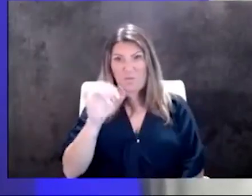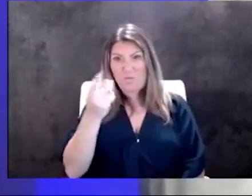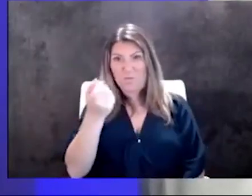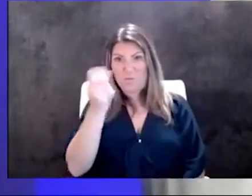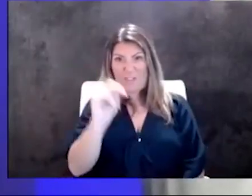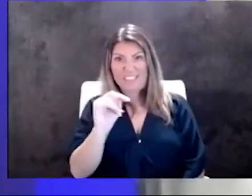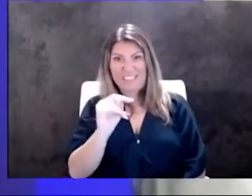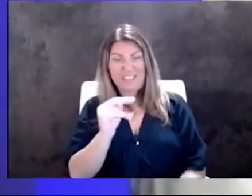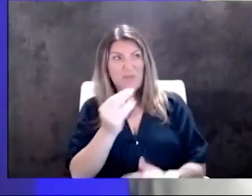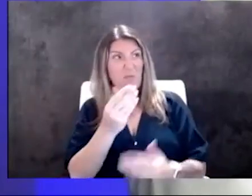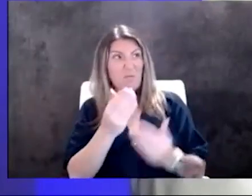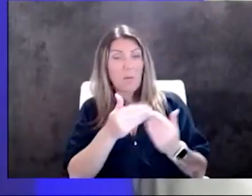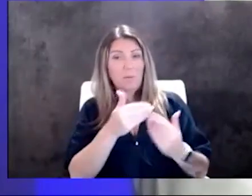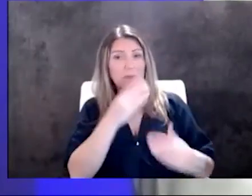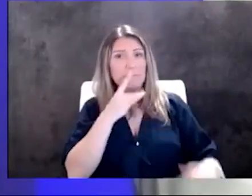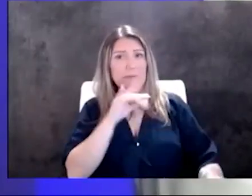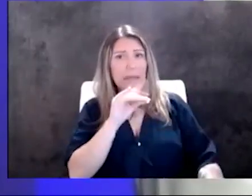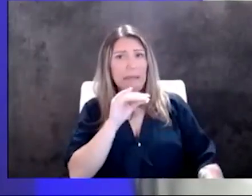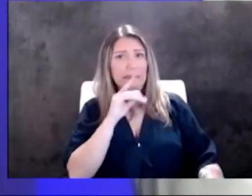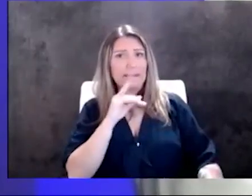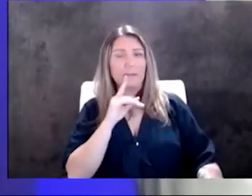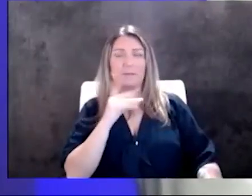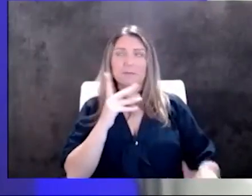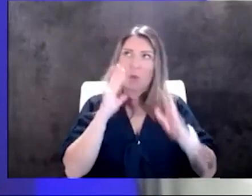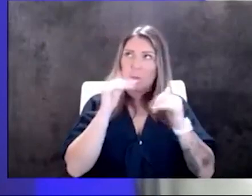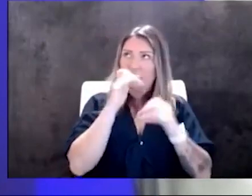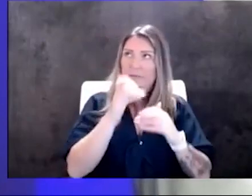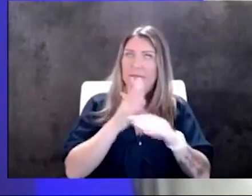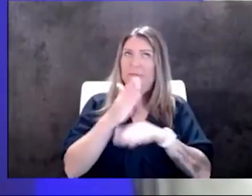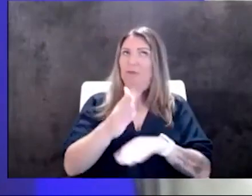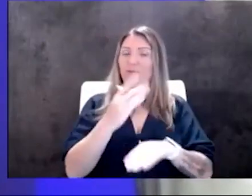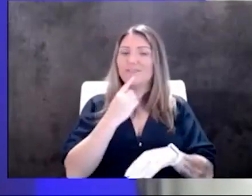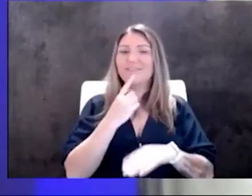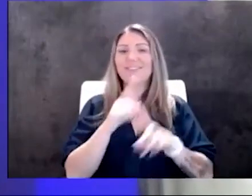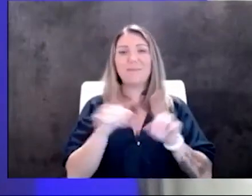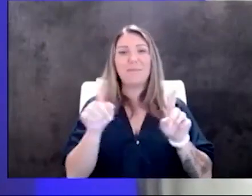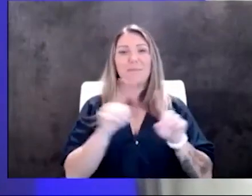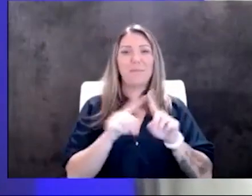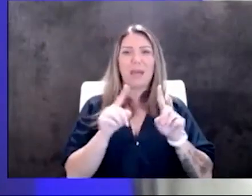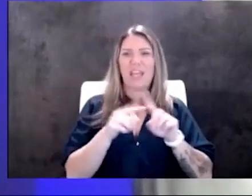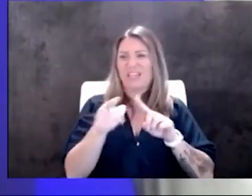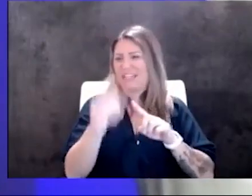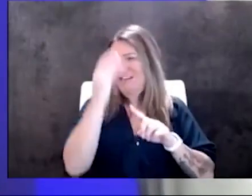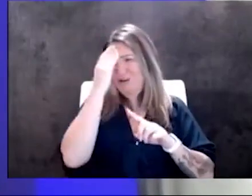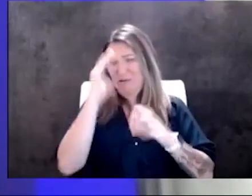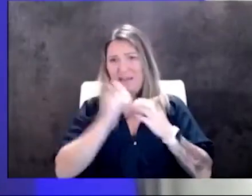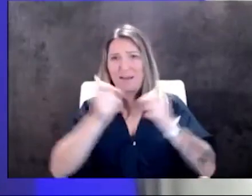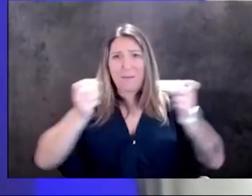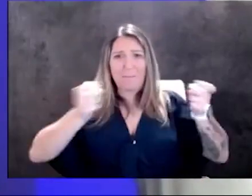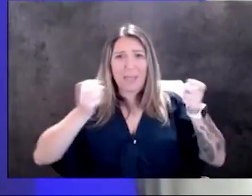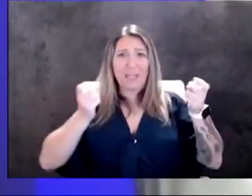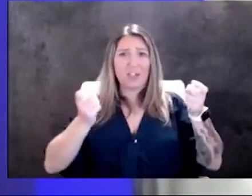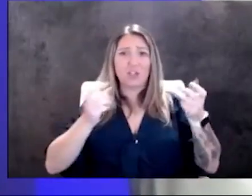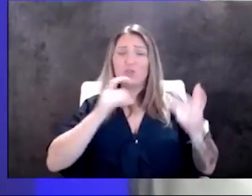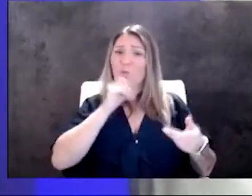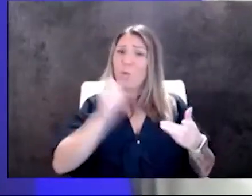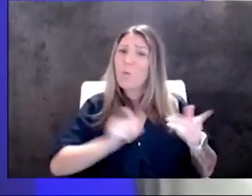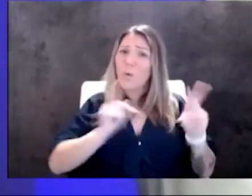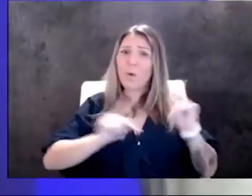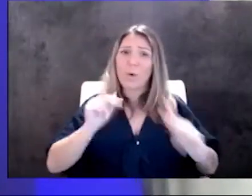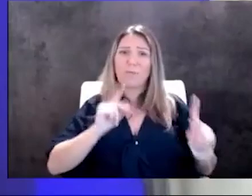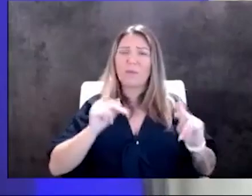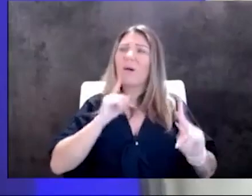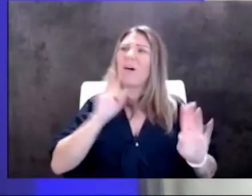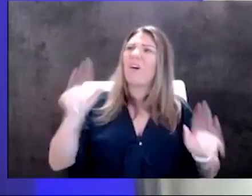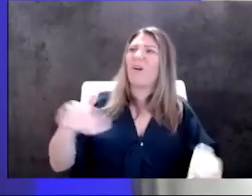hope I didn't over exaggerate that, and he is all over this thing. He knows how to manage it. So our seniors really, sometimes seniors are like, am I too old for this? No,